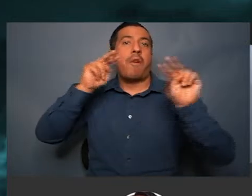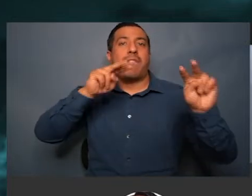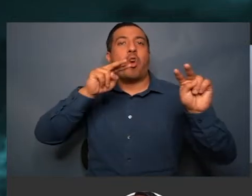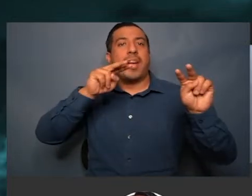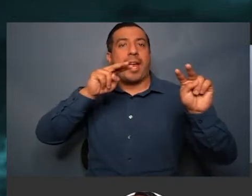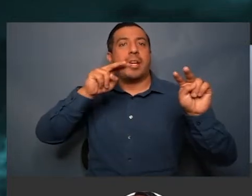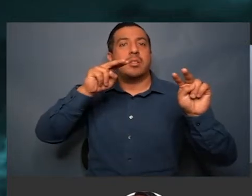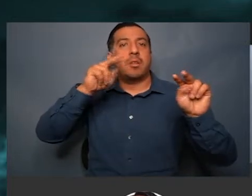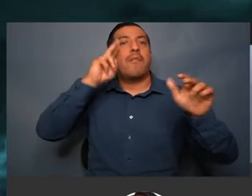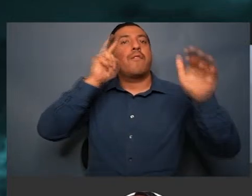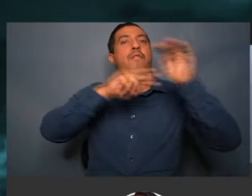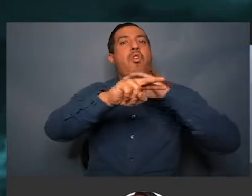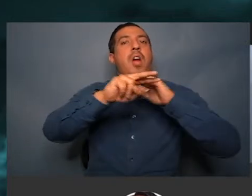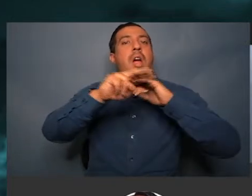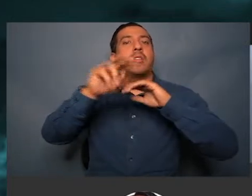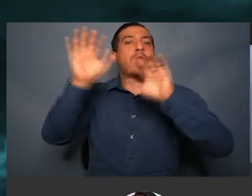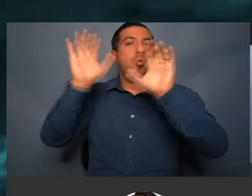well.